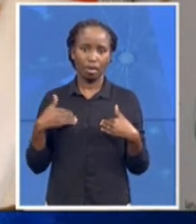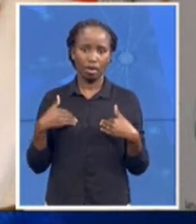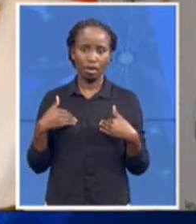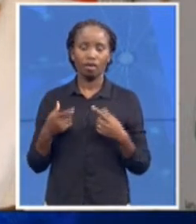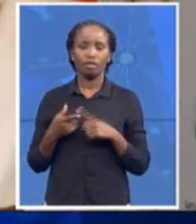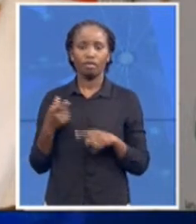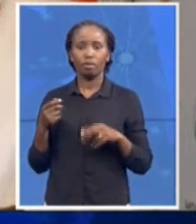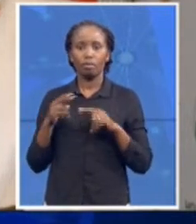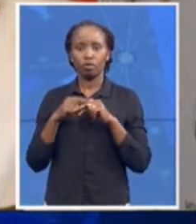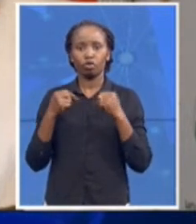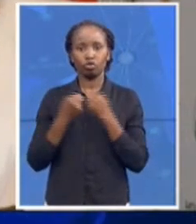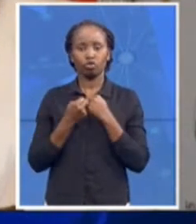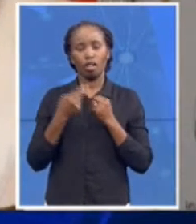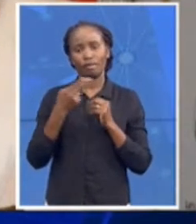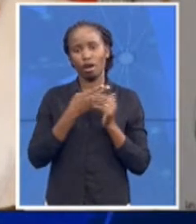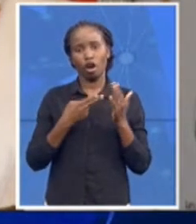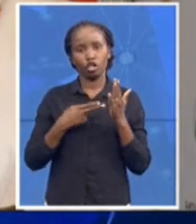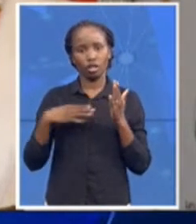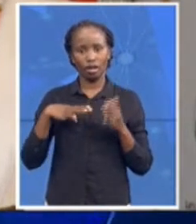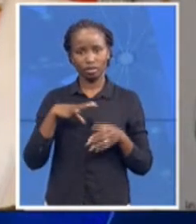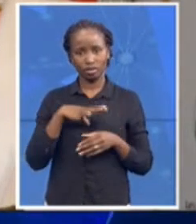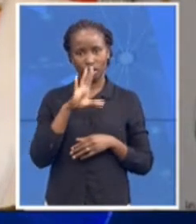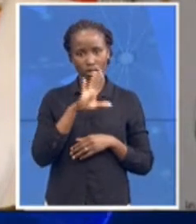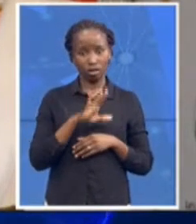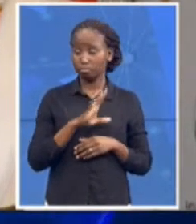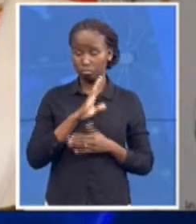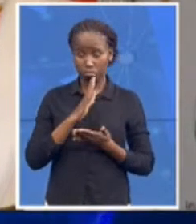don't know whether that's answered the question sufficiently.